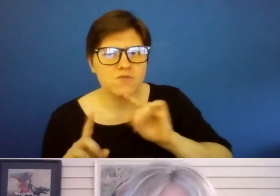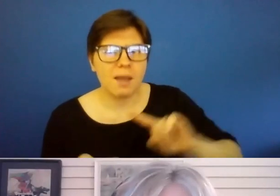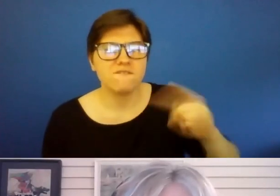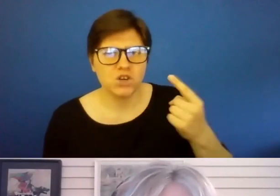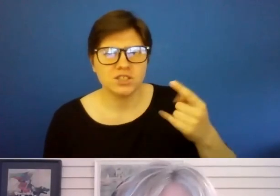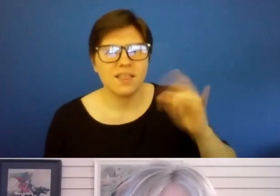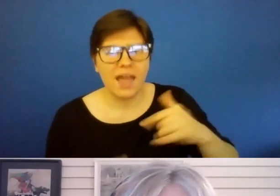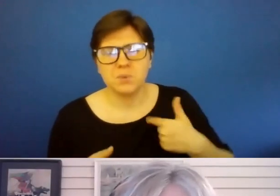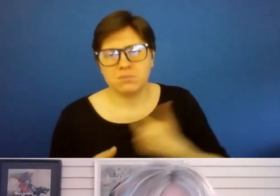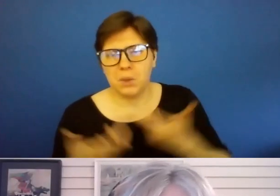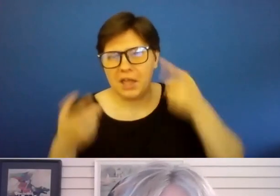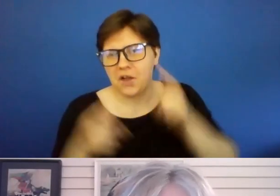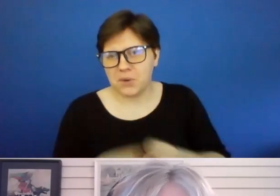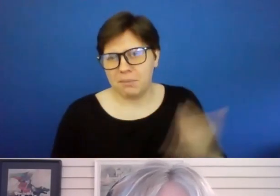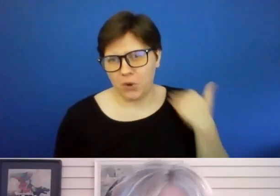agreed, yes.